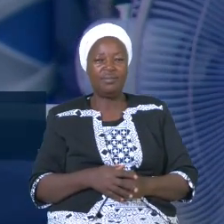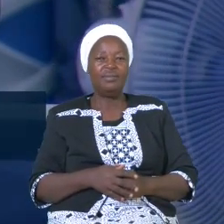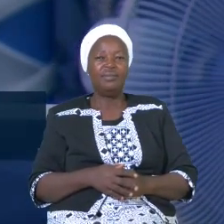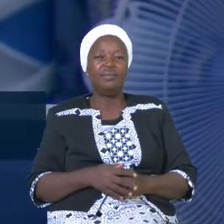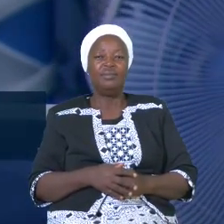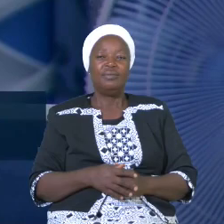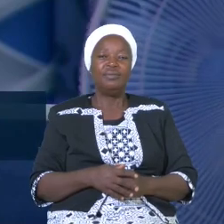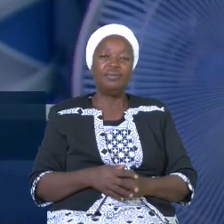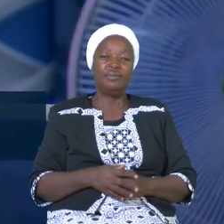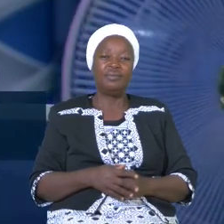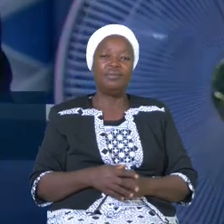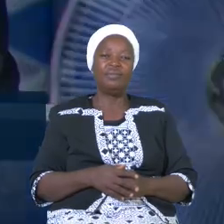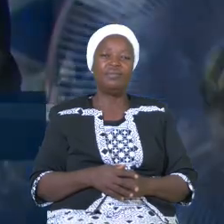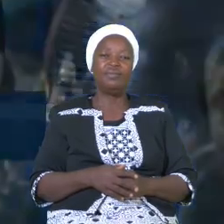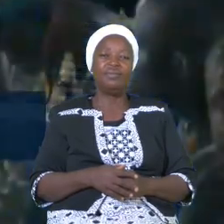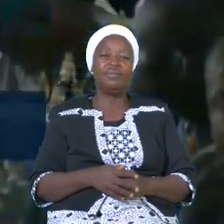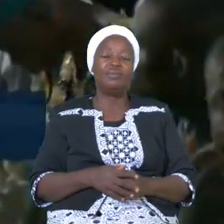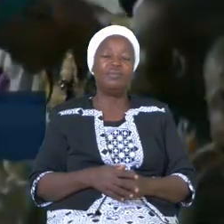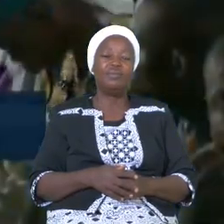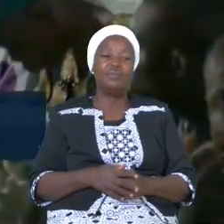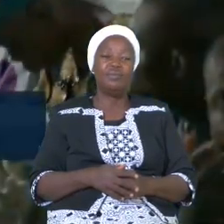send the whatsapp message